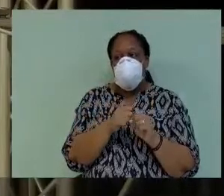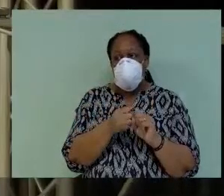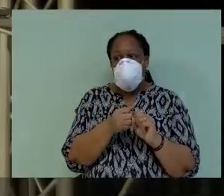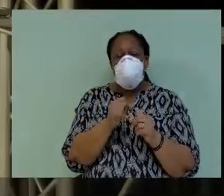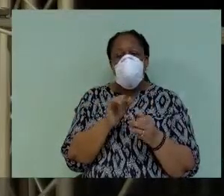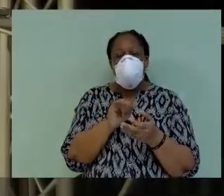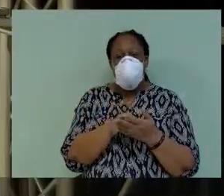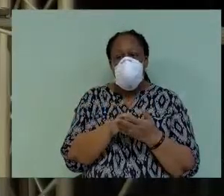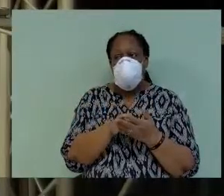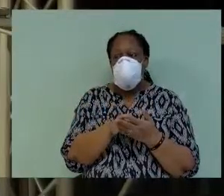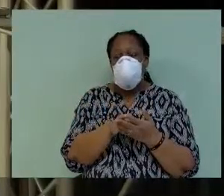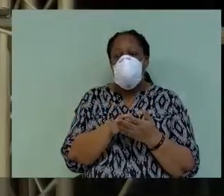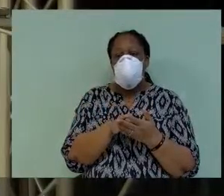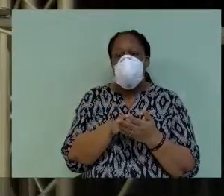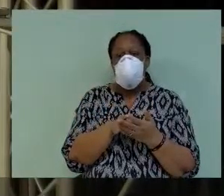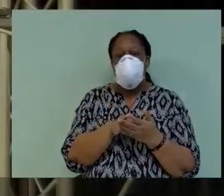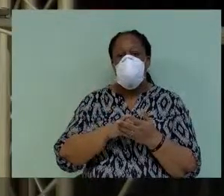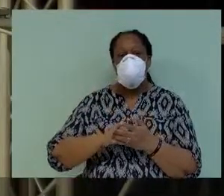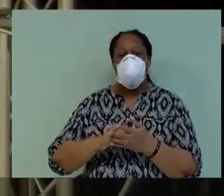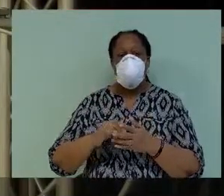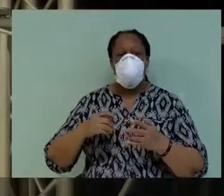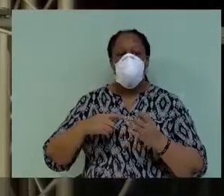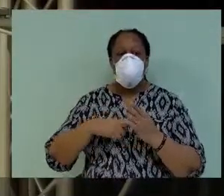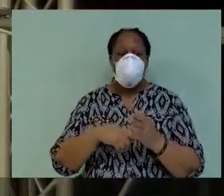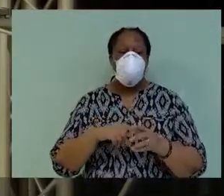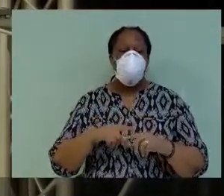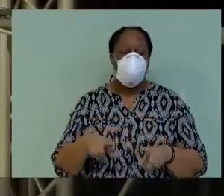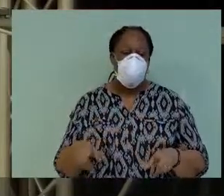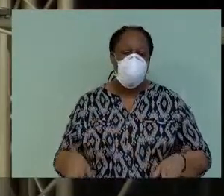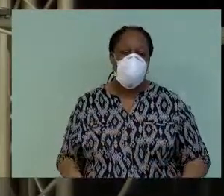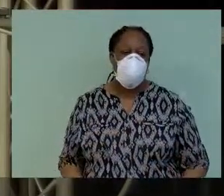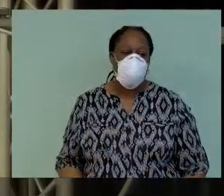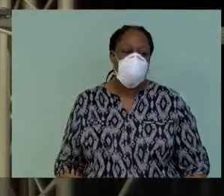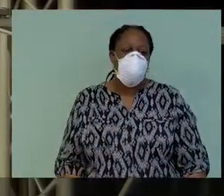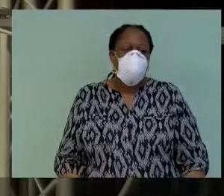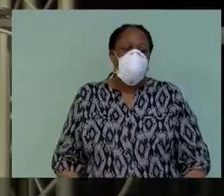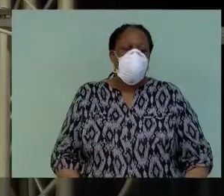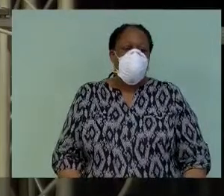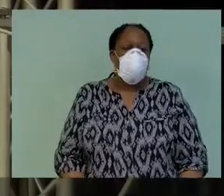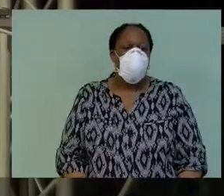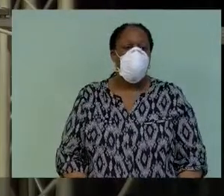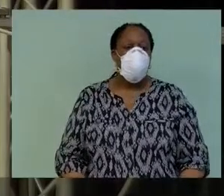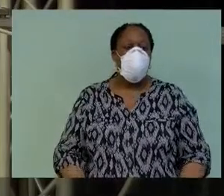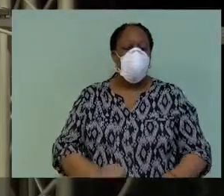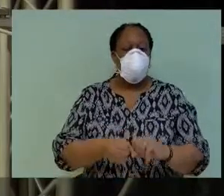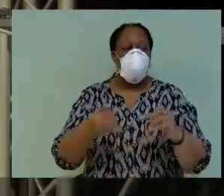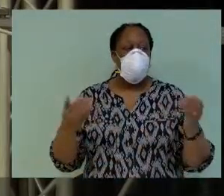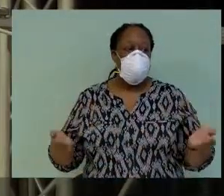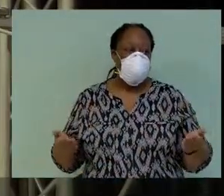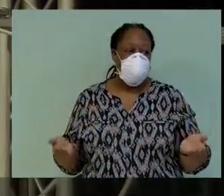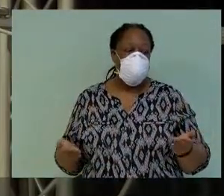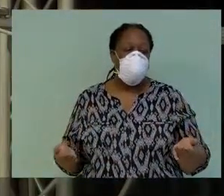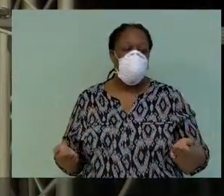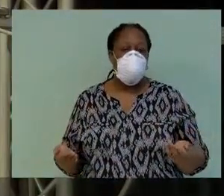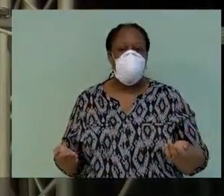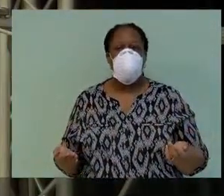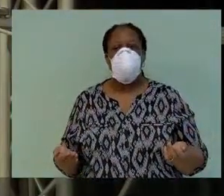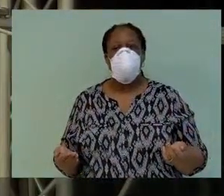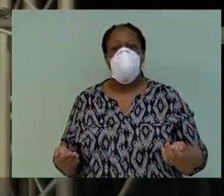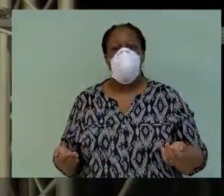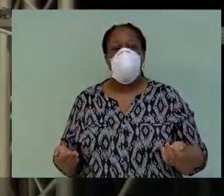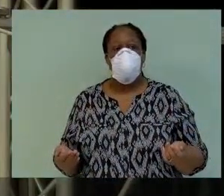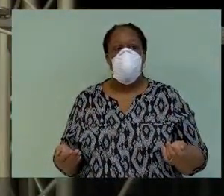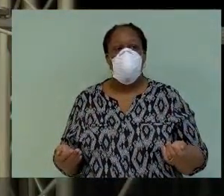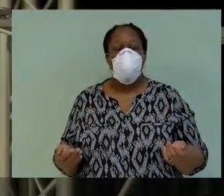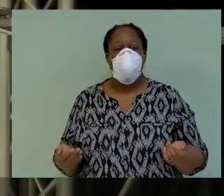couple days after the first negative test. And so when someone is deemed recovered here, they're definitely deemed